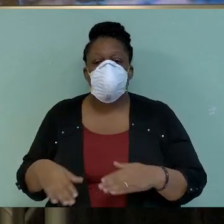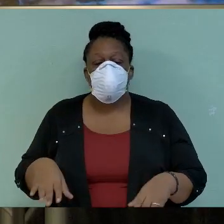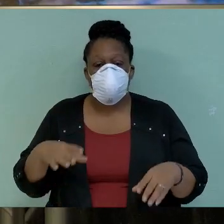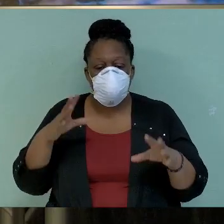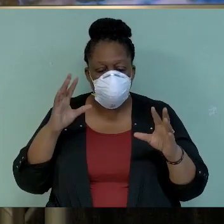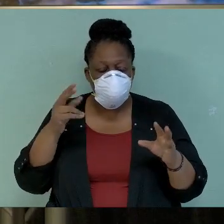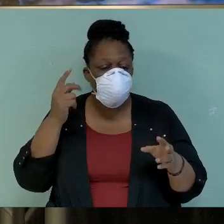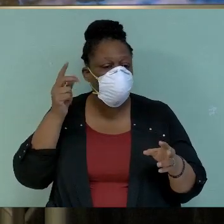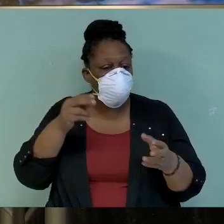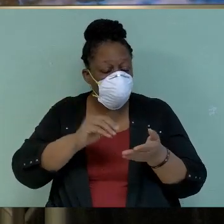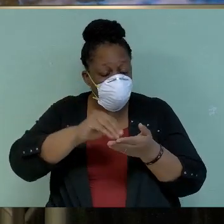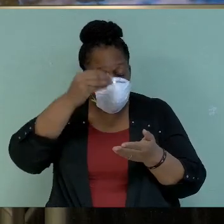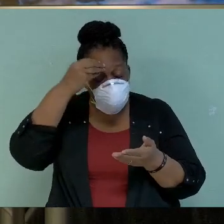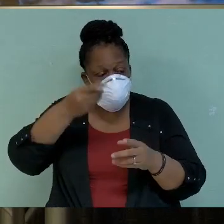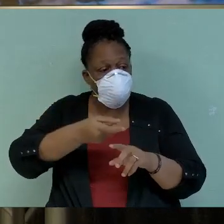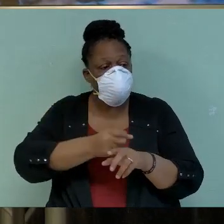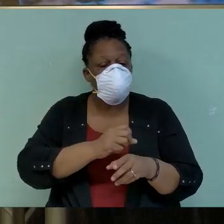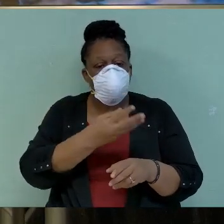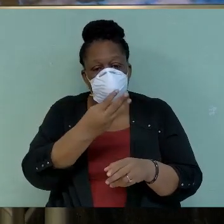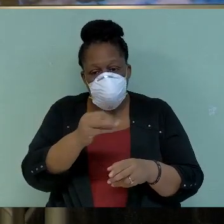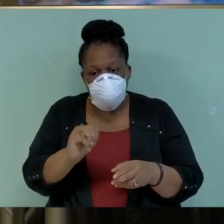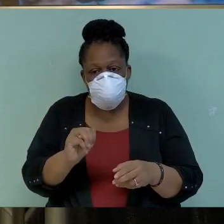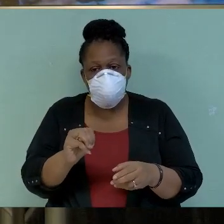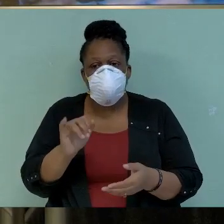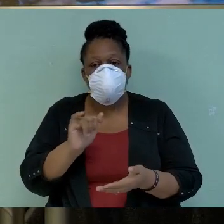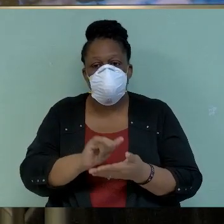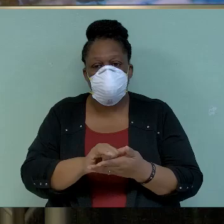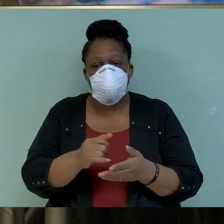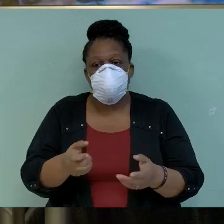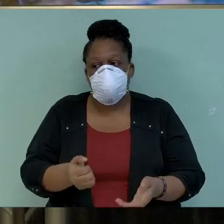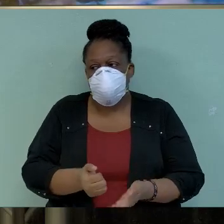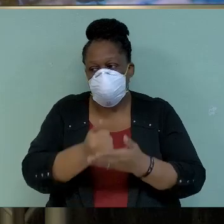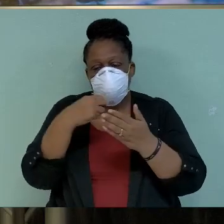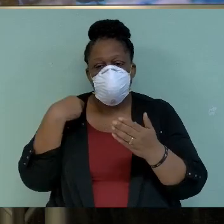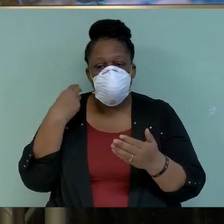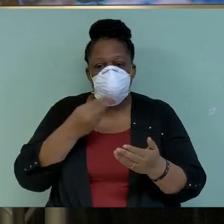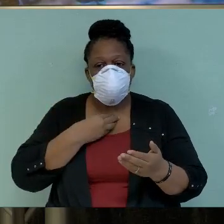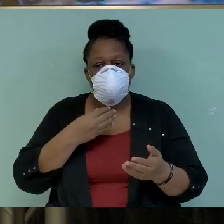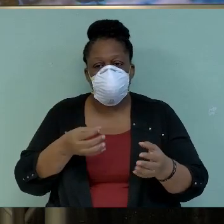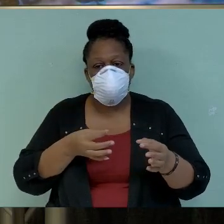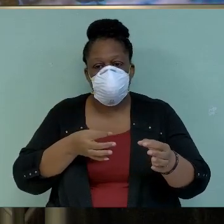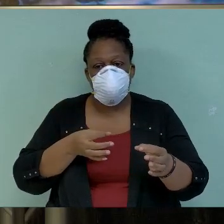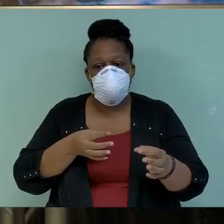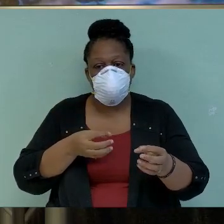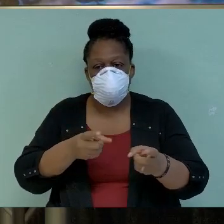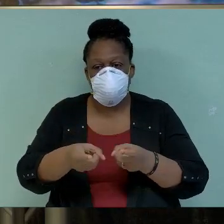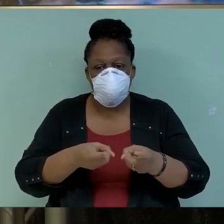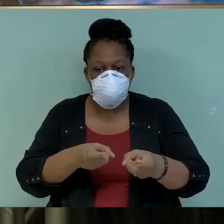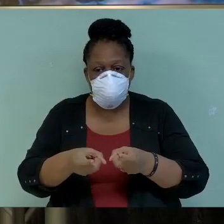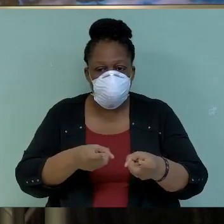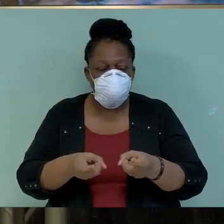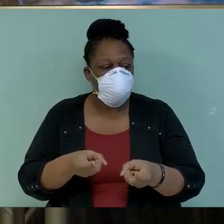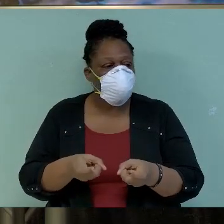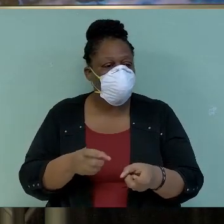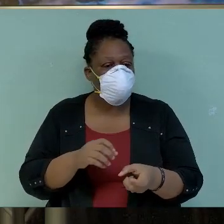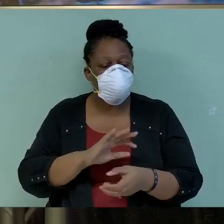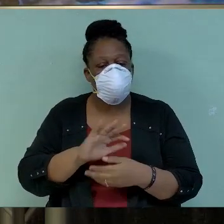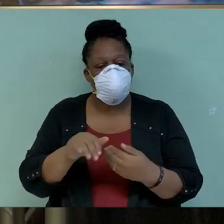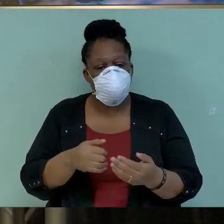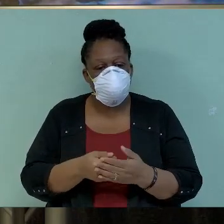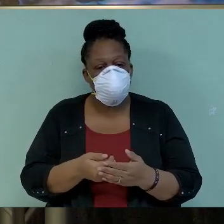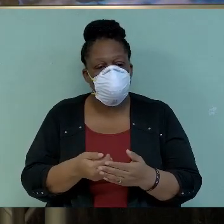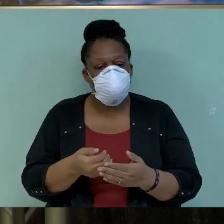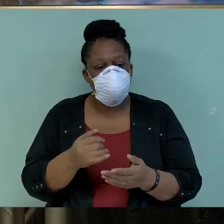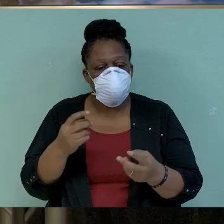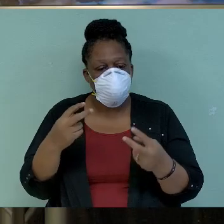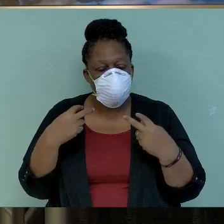past that have helped us to manage previous lives' adversities. Let us use those skills to